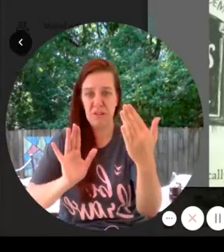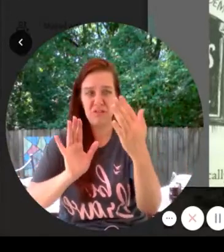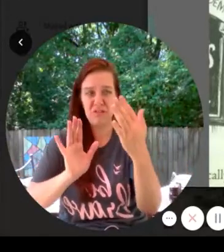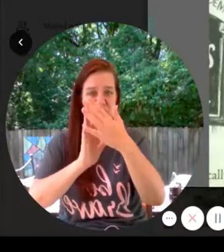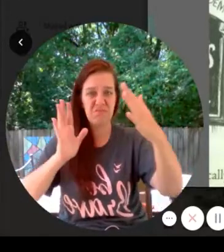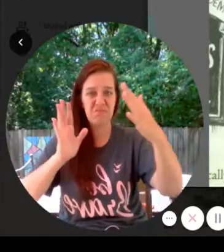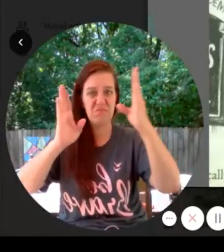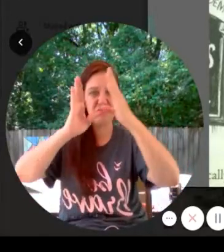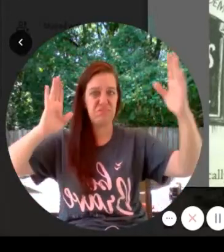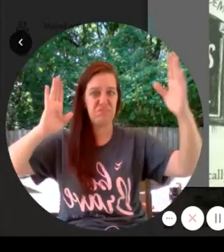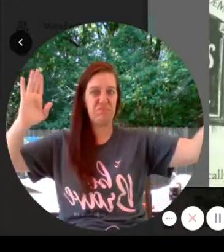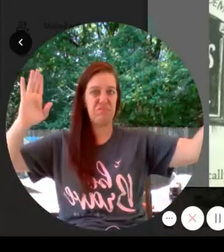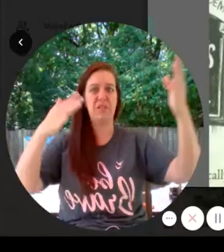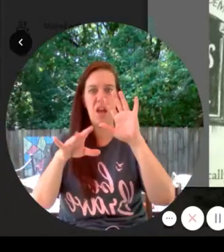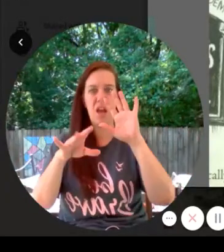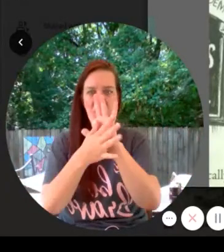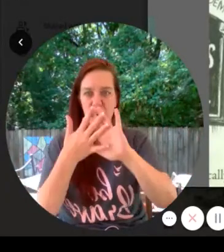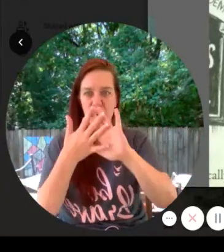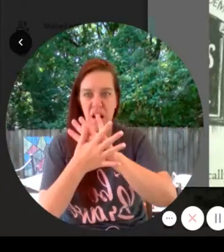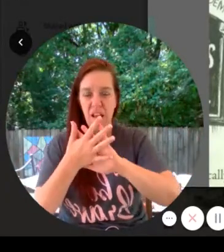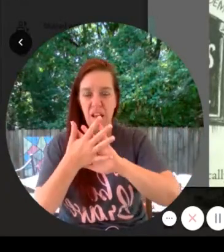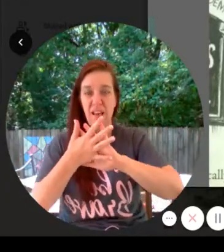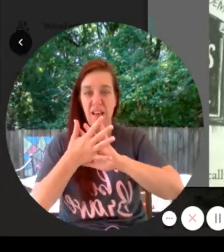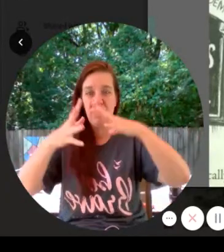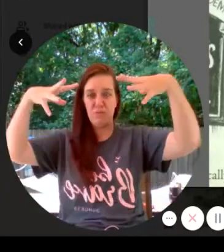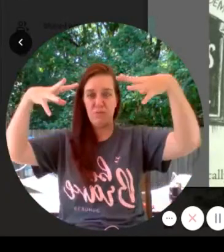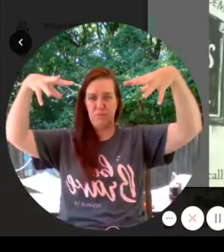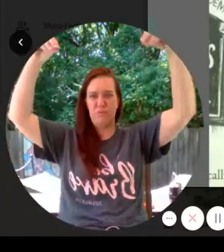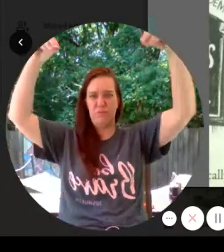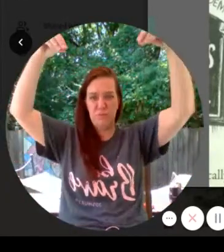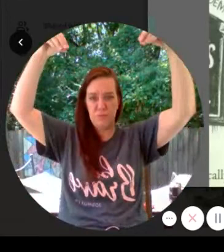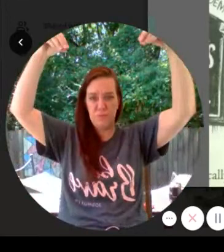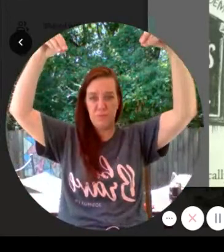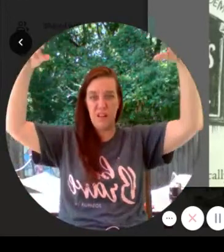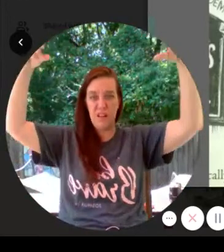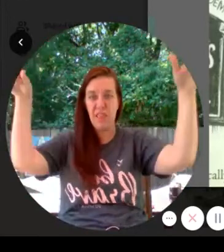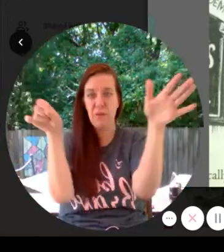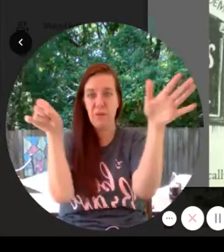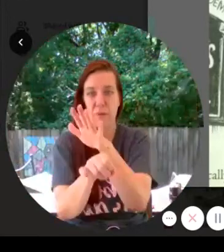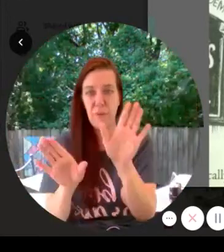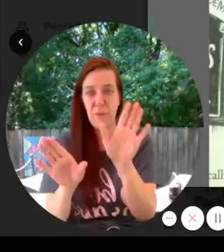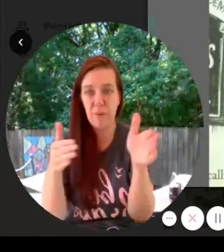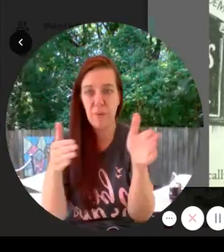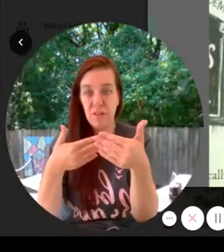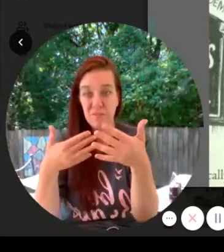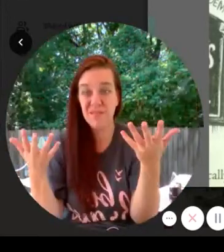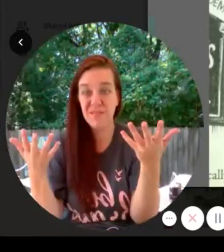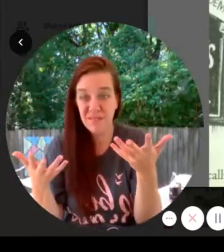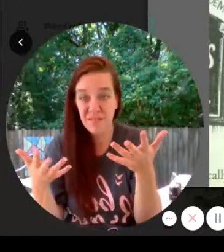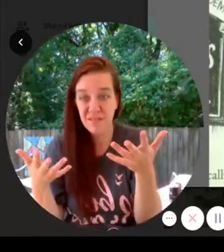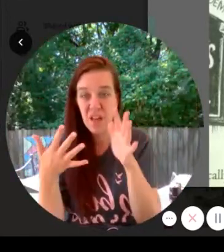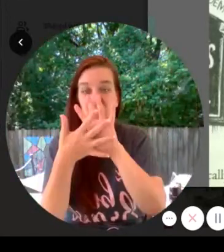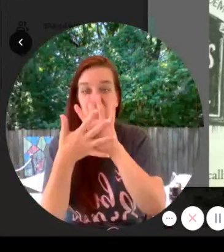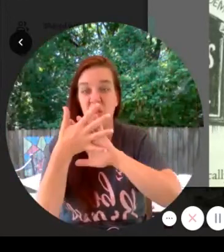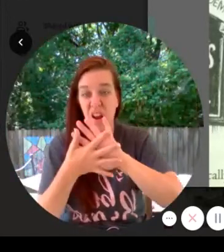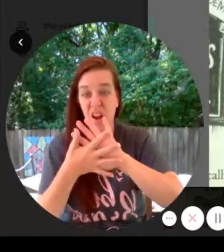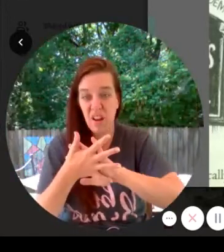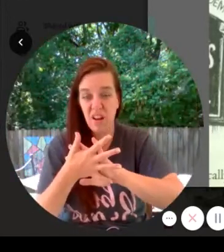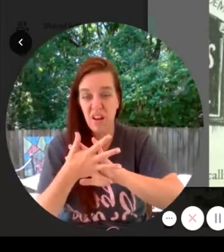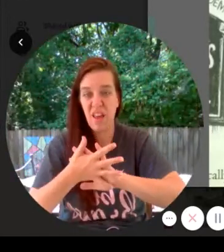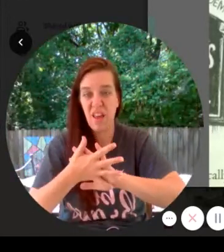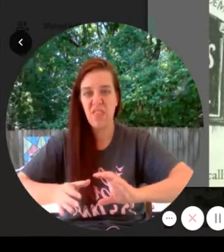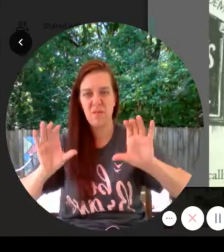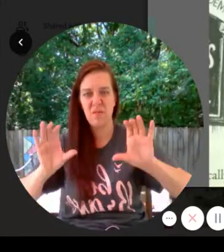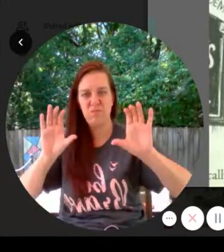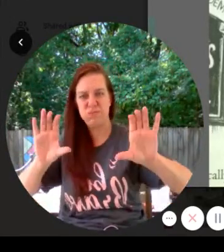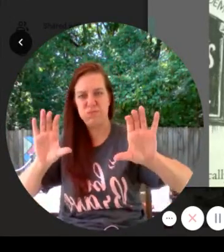were off, and the whole room was gray. The thick rubber mats